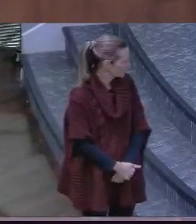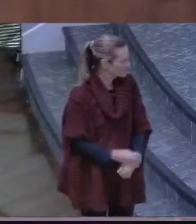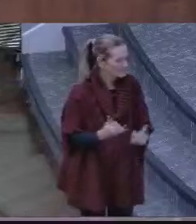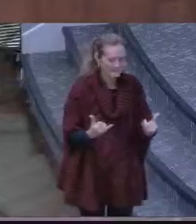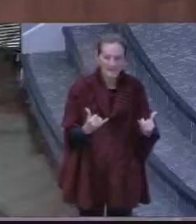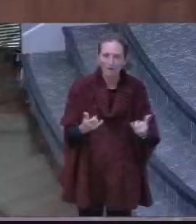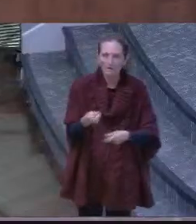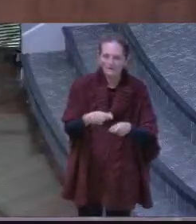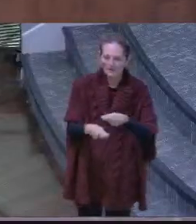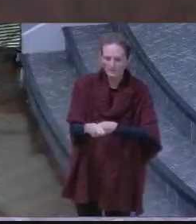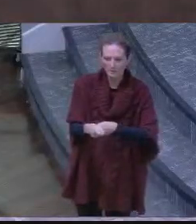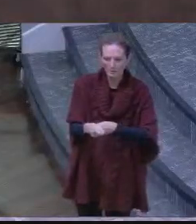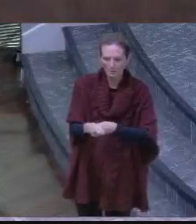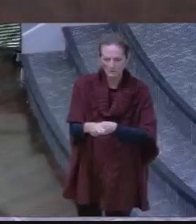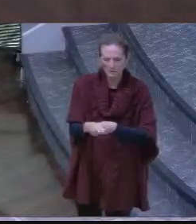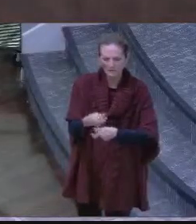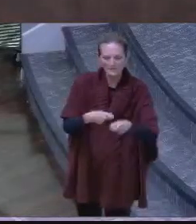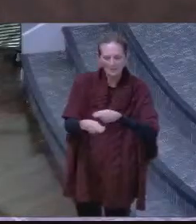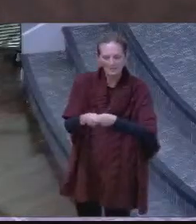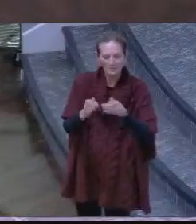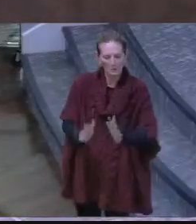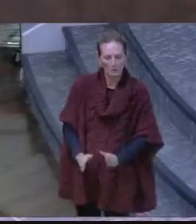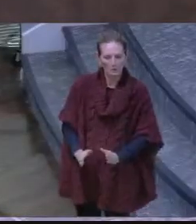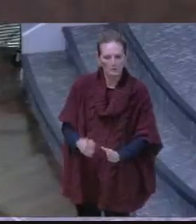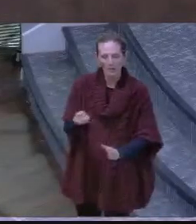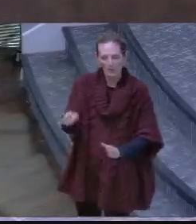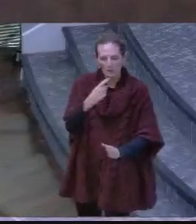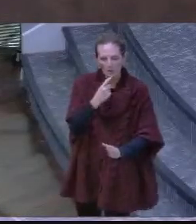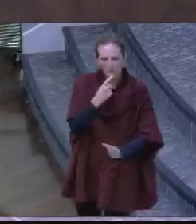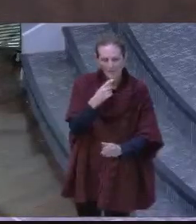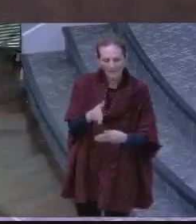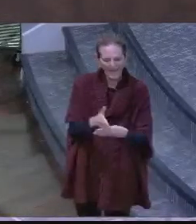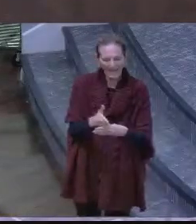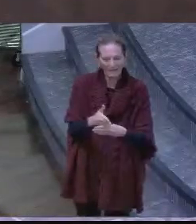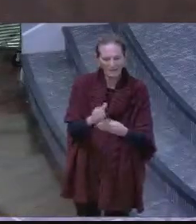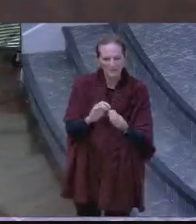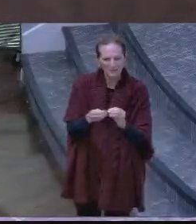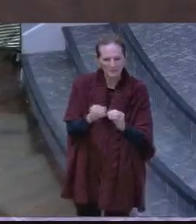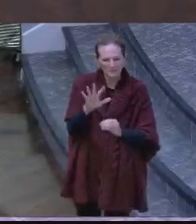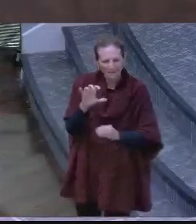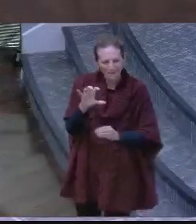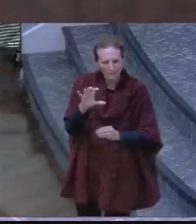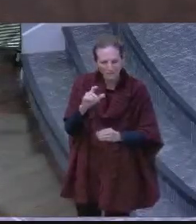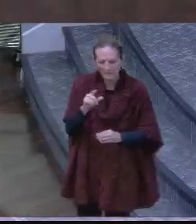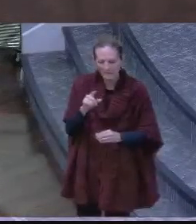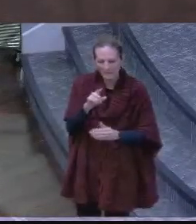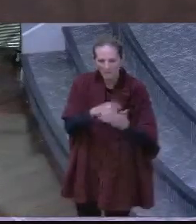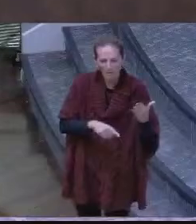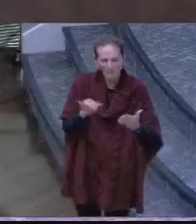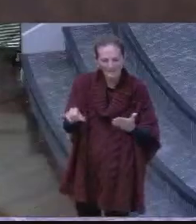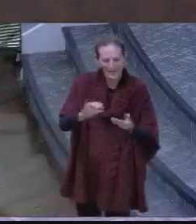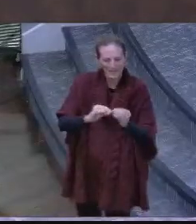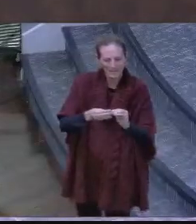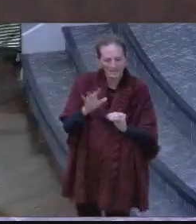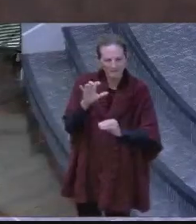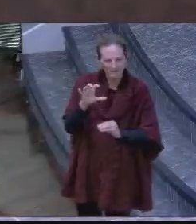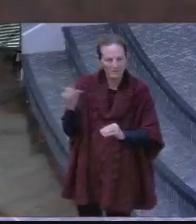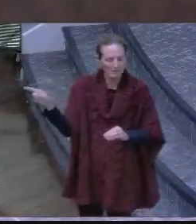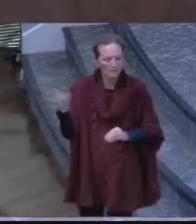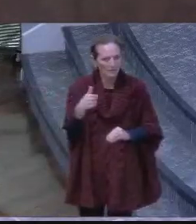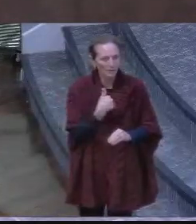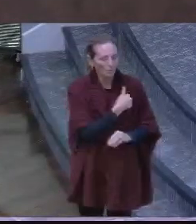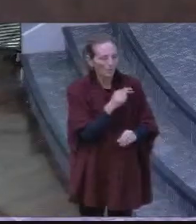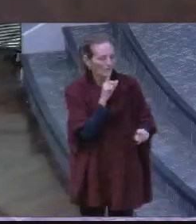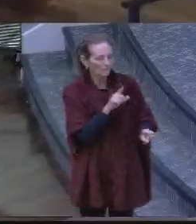substitutions, what was that number that you said we're averaging? I heard 500. What was that in reference to? We're tracking